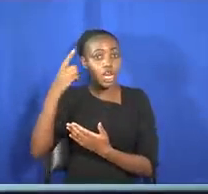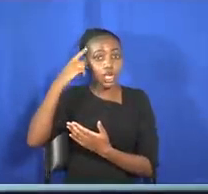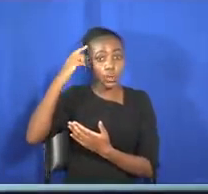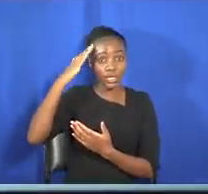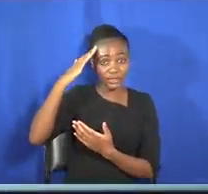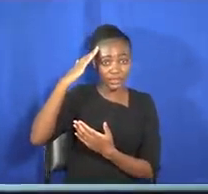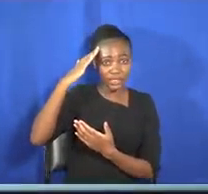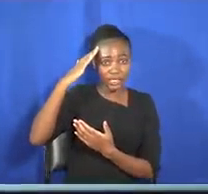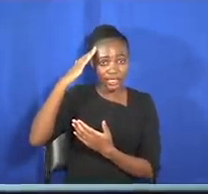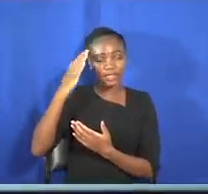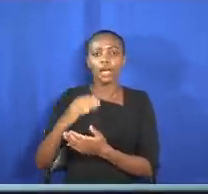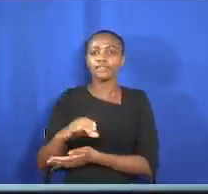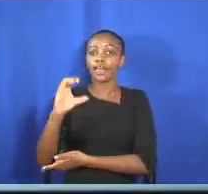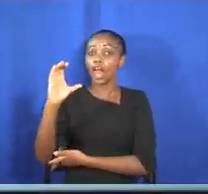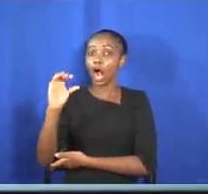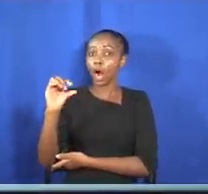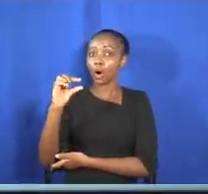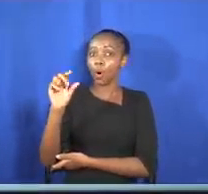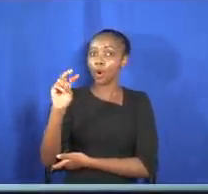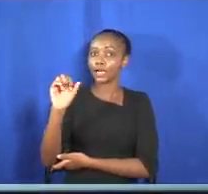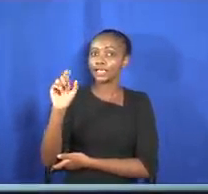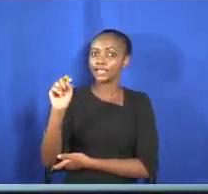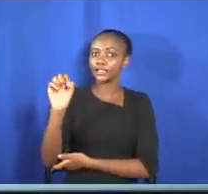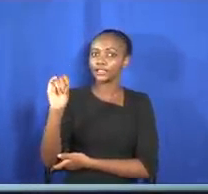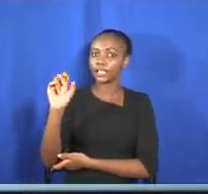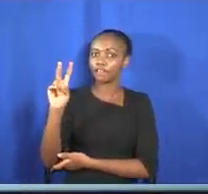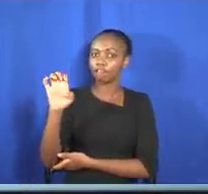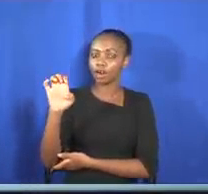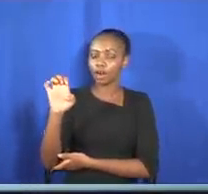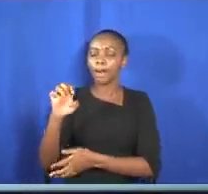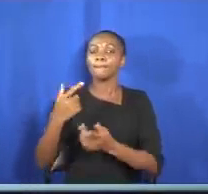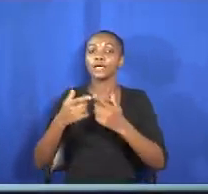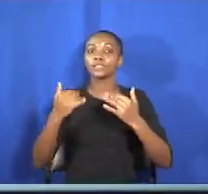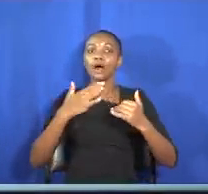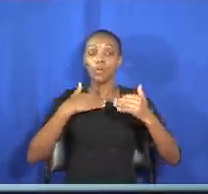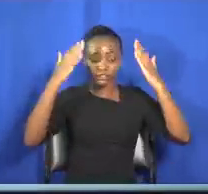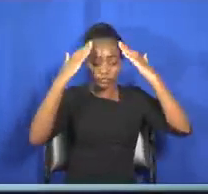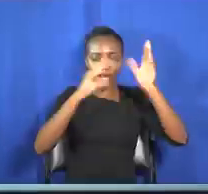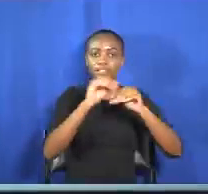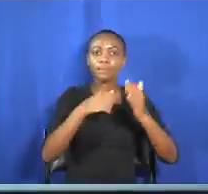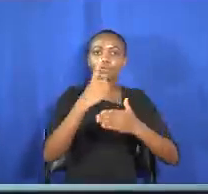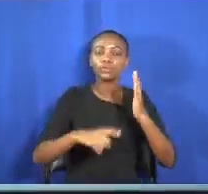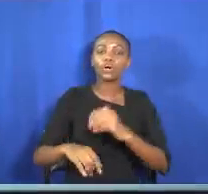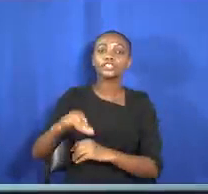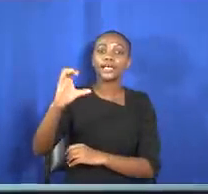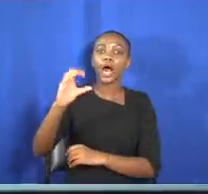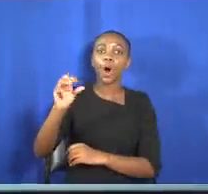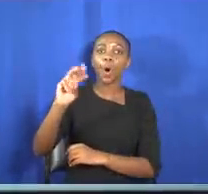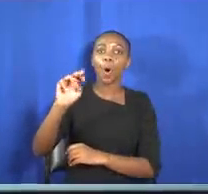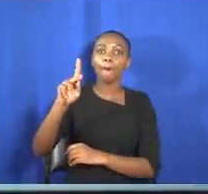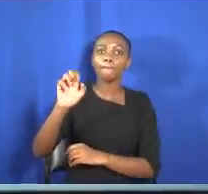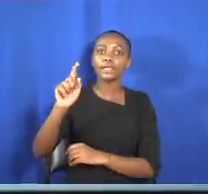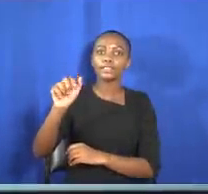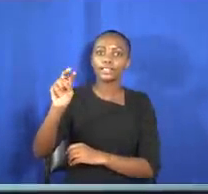knowledge, thinking about the cognitive domain. But we are now saying we are focusing on competence, moving from